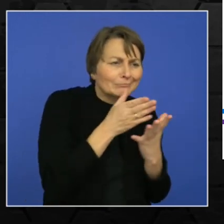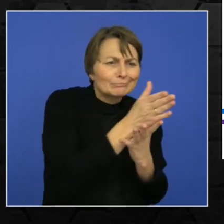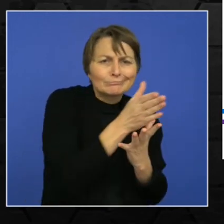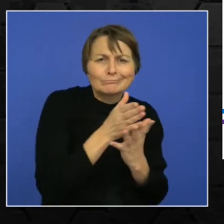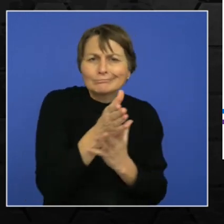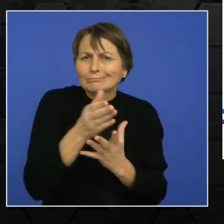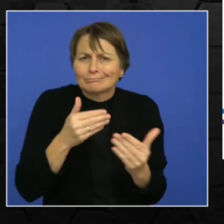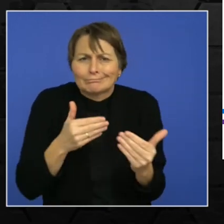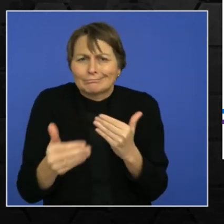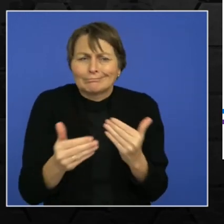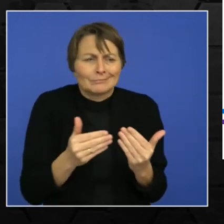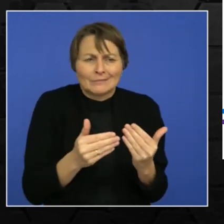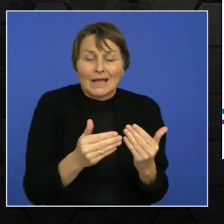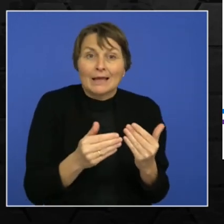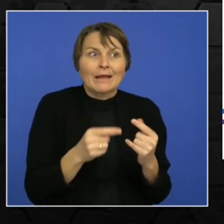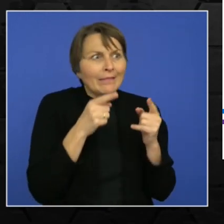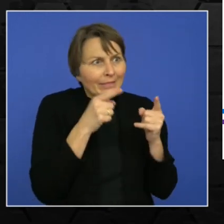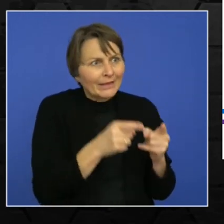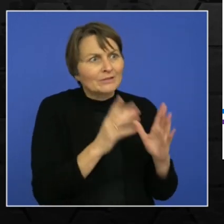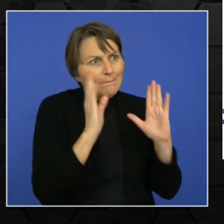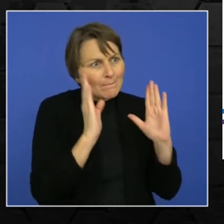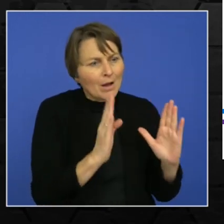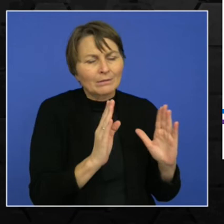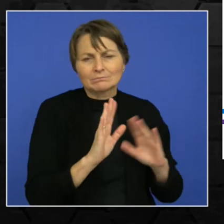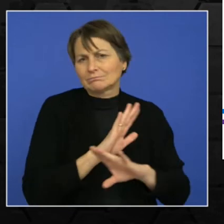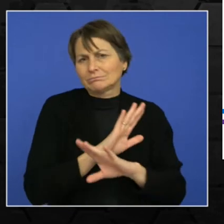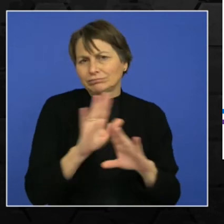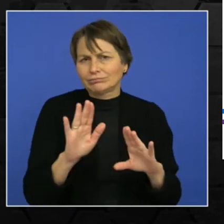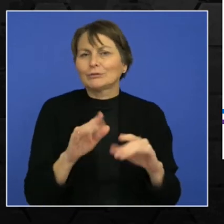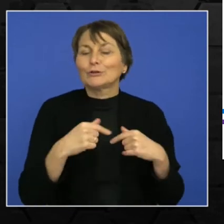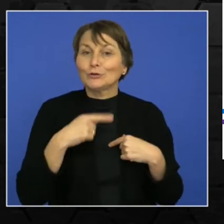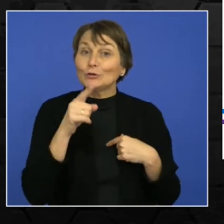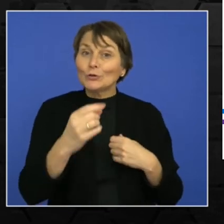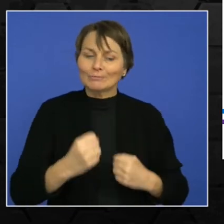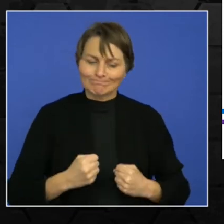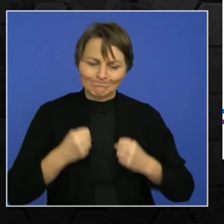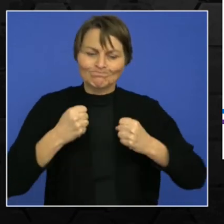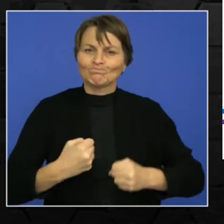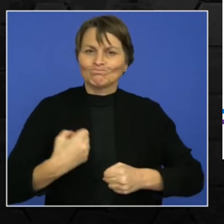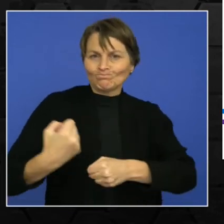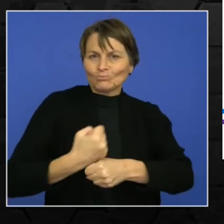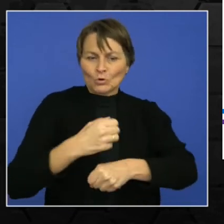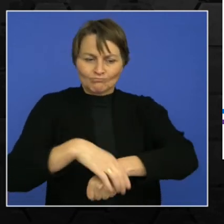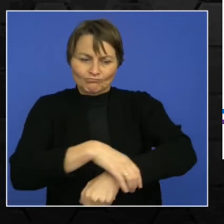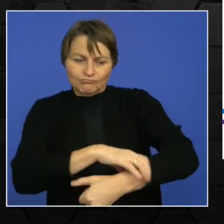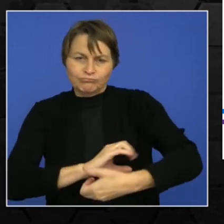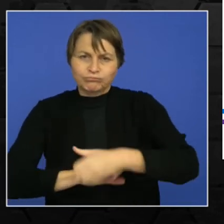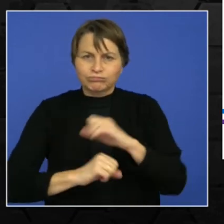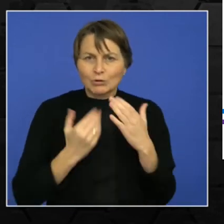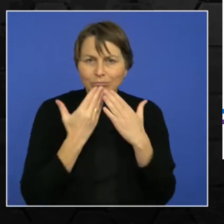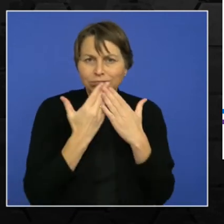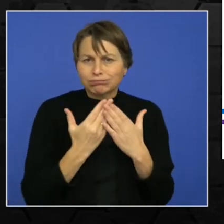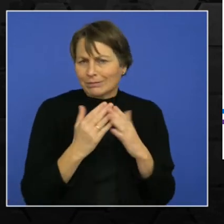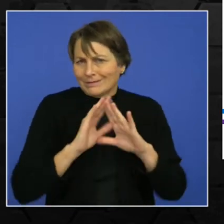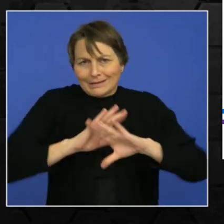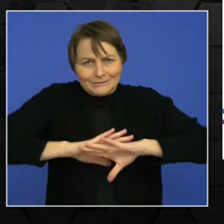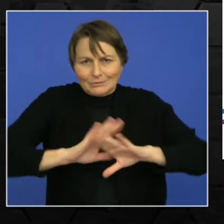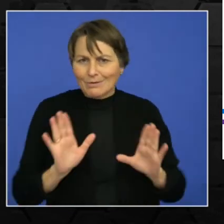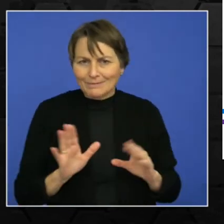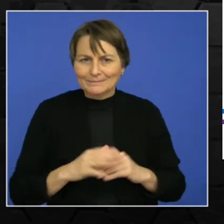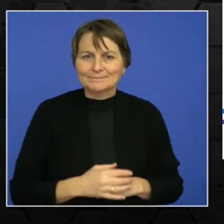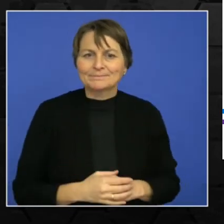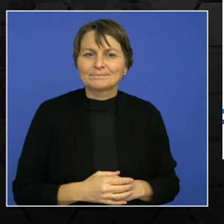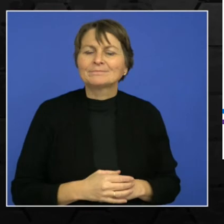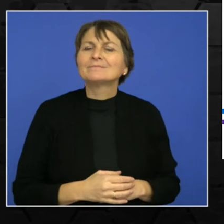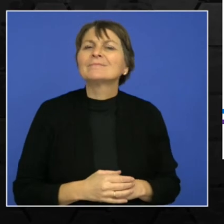no restriction. You just have to put in the effort. And there's some comparison between academia and industry. What is